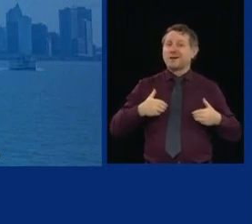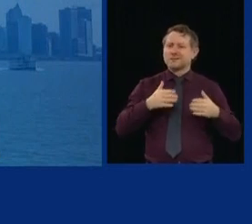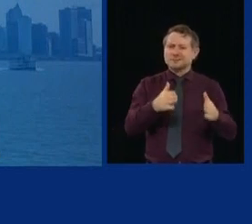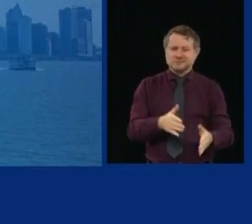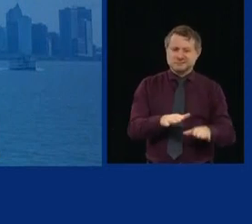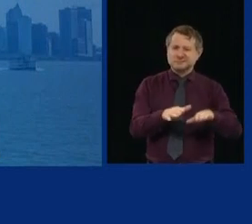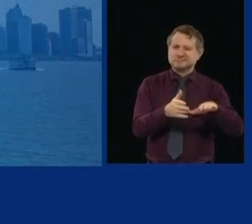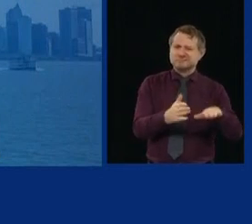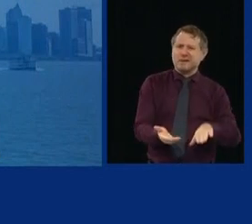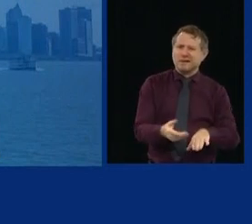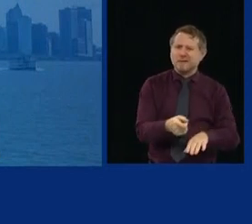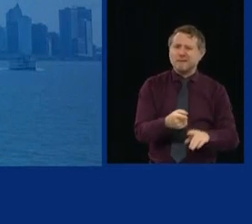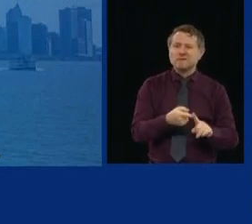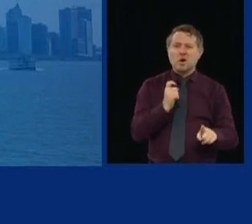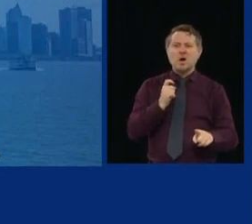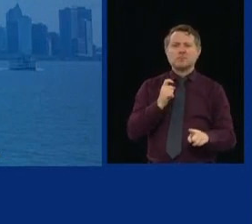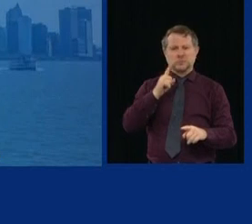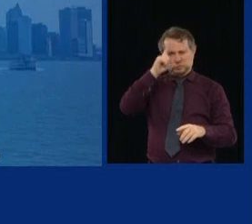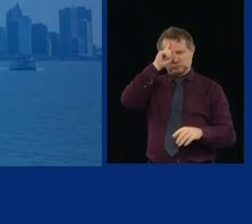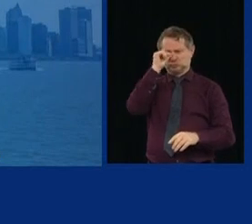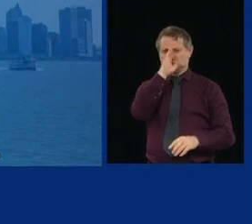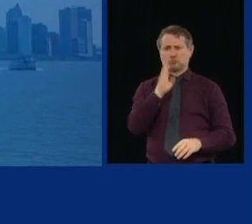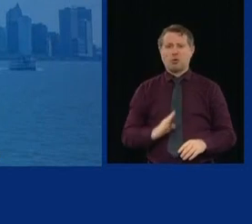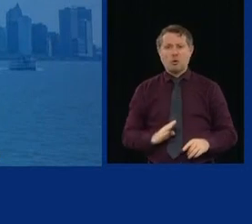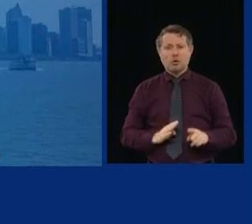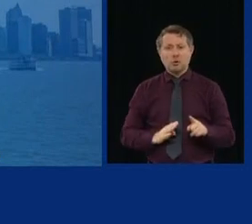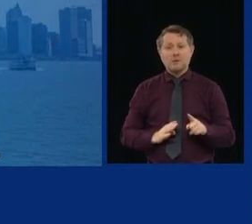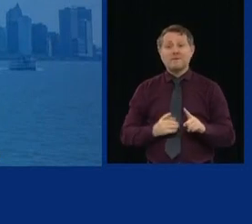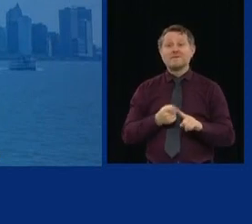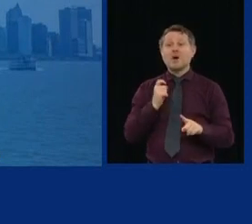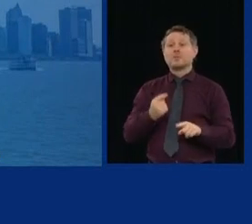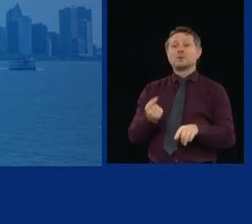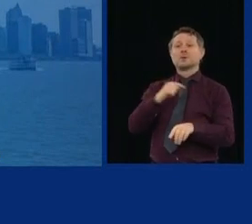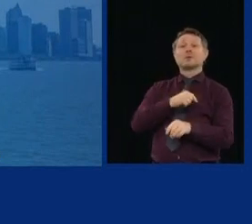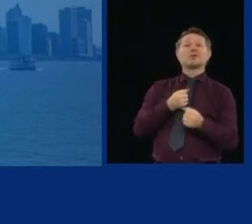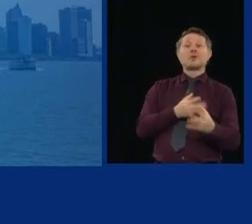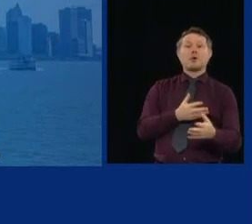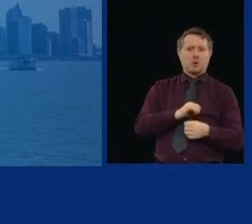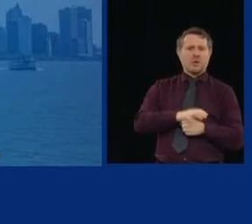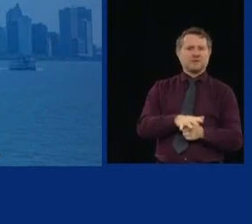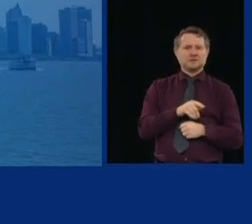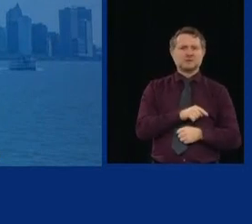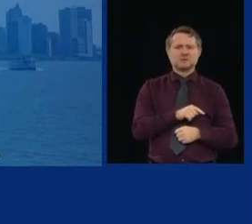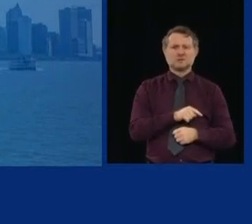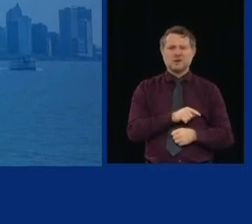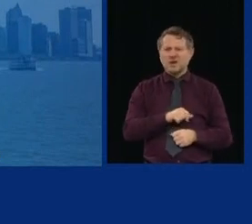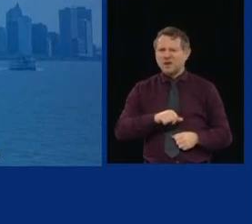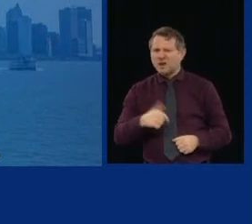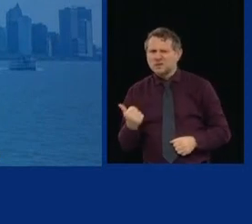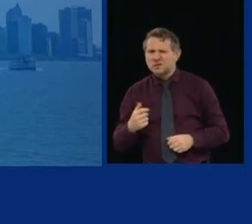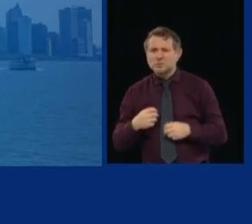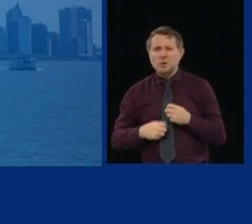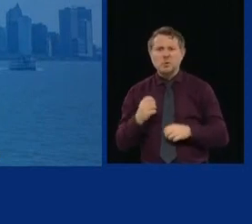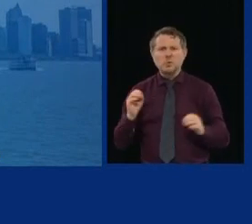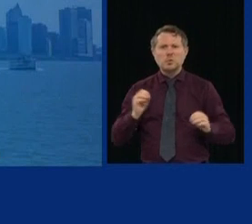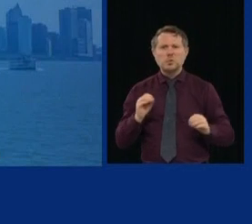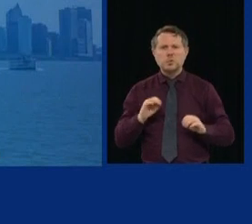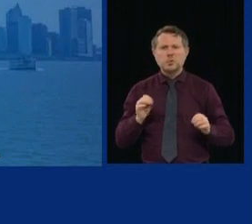COVID. No underlying conditions, nothing else. It was a stroke, no respiratory